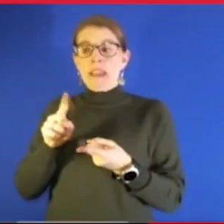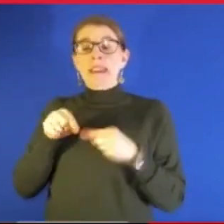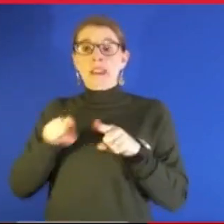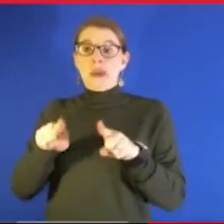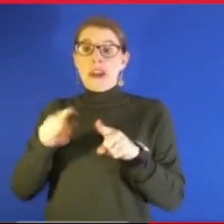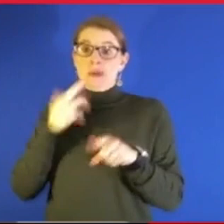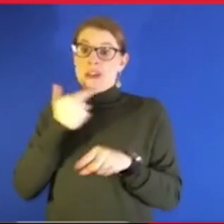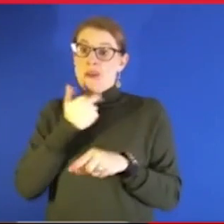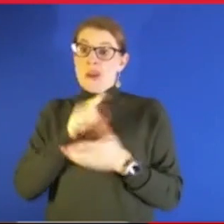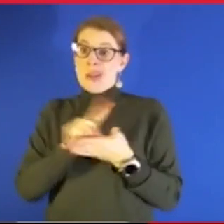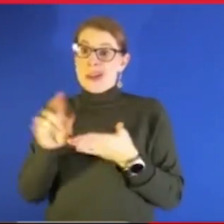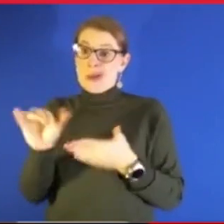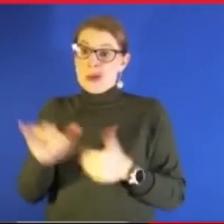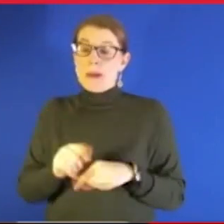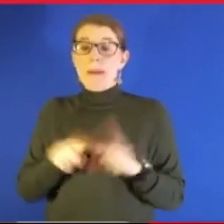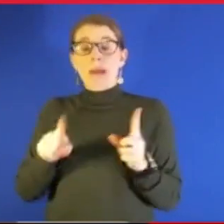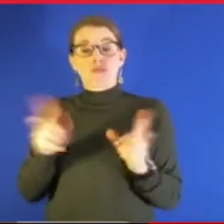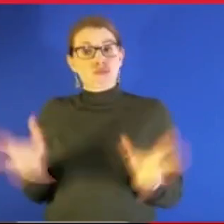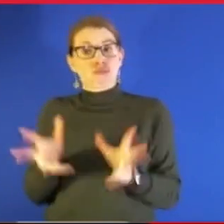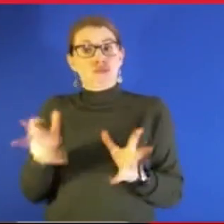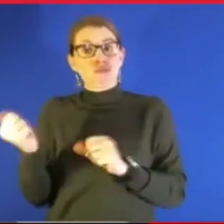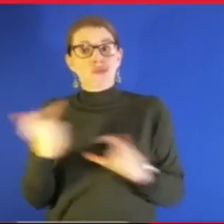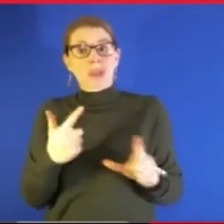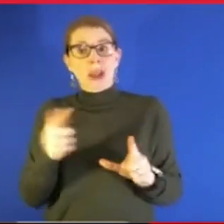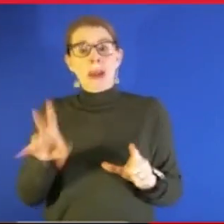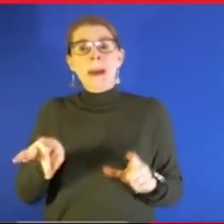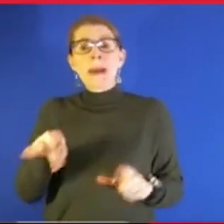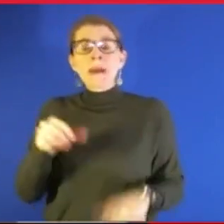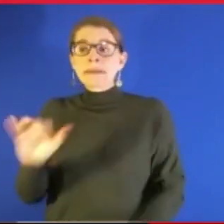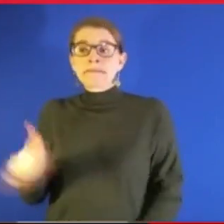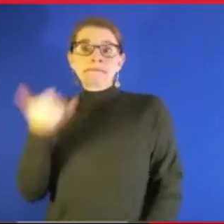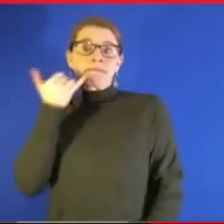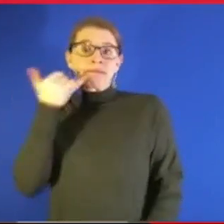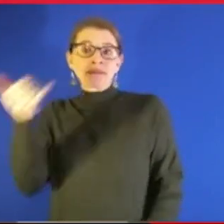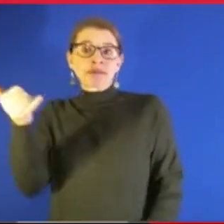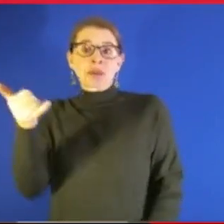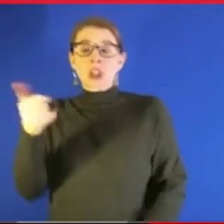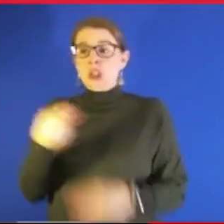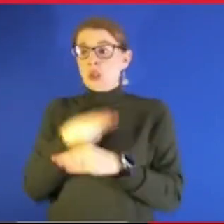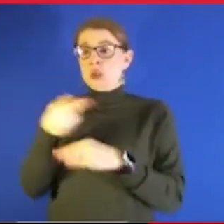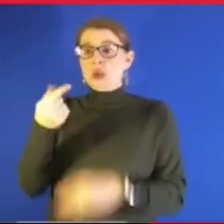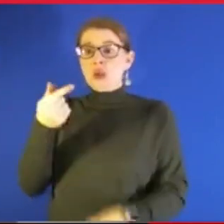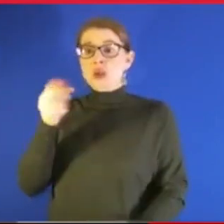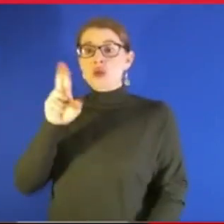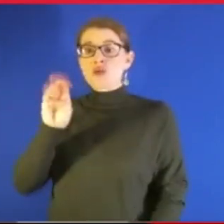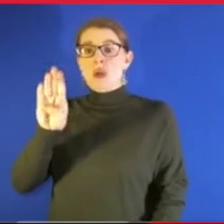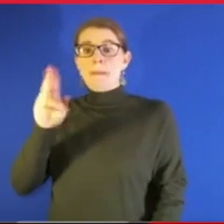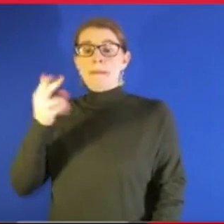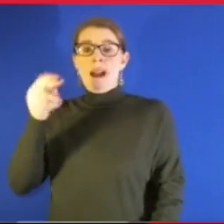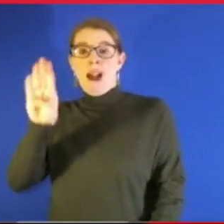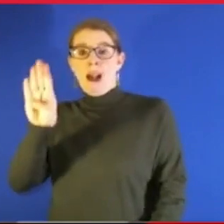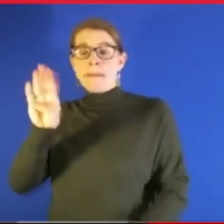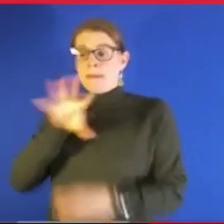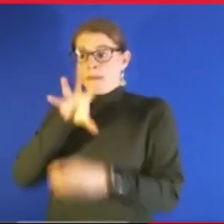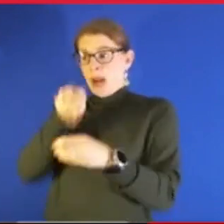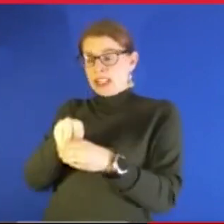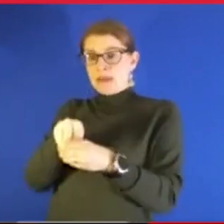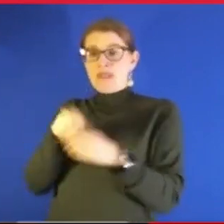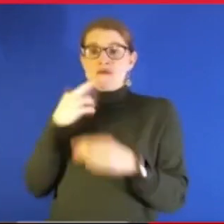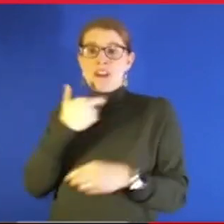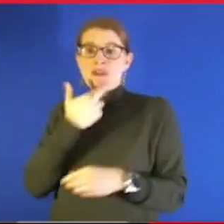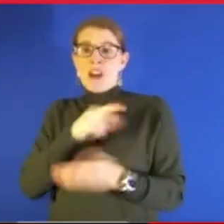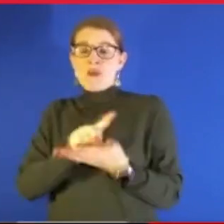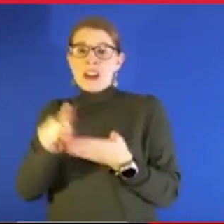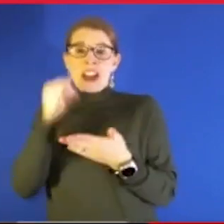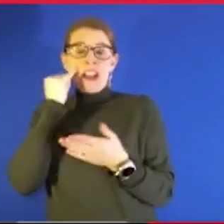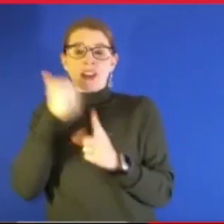But I'd encourage everyone to, pick up the phone or use Grubhub or whatever it might be. Participate in Restaurant Week, even if you don't feel comfortable enough